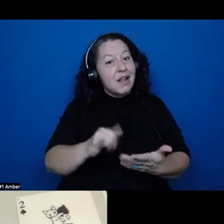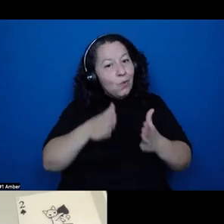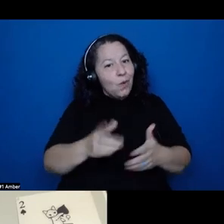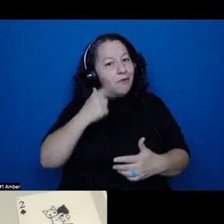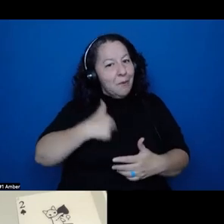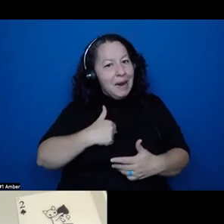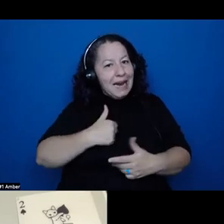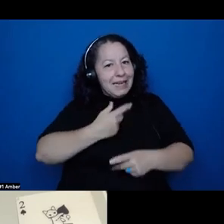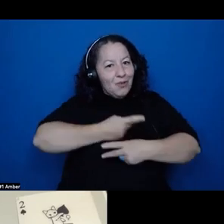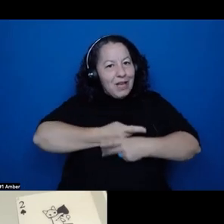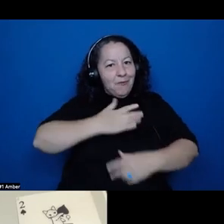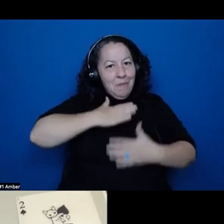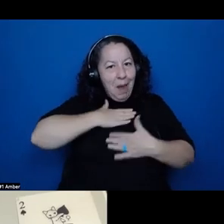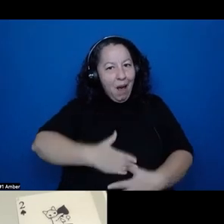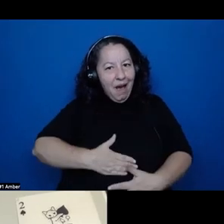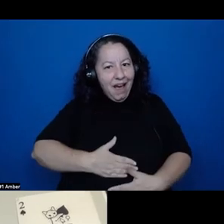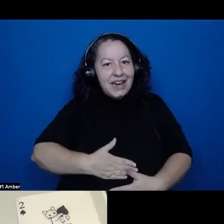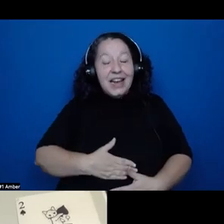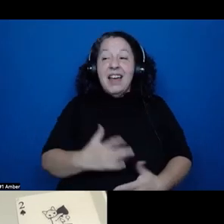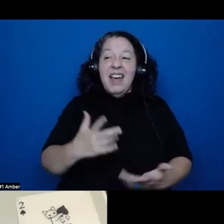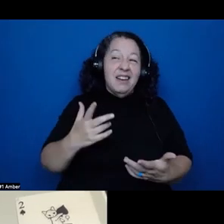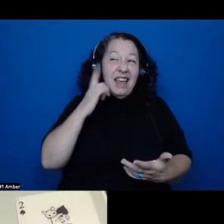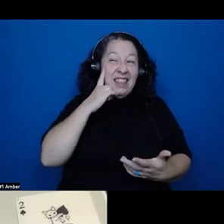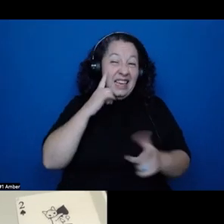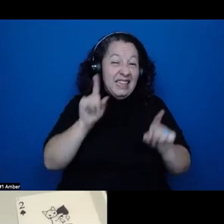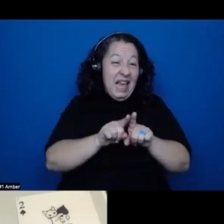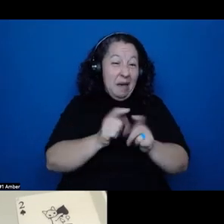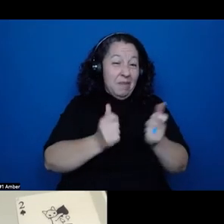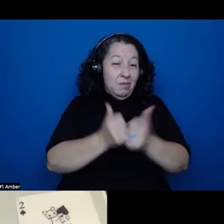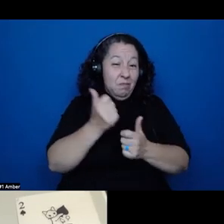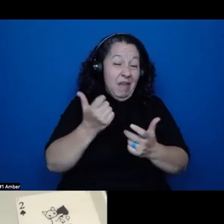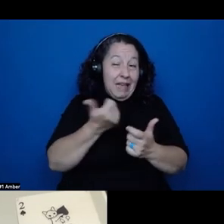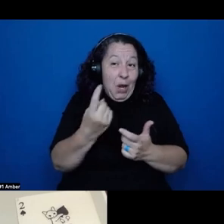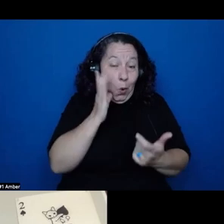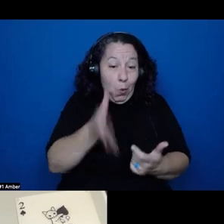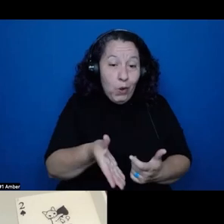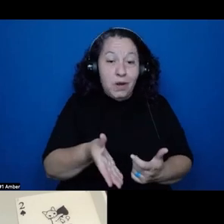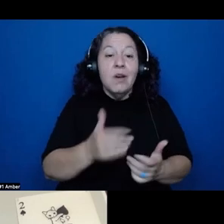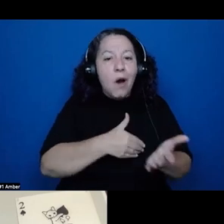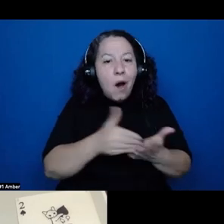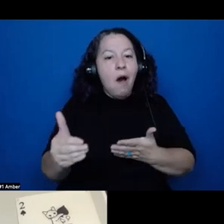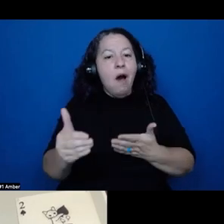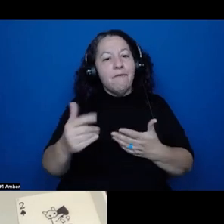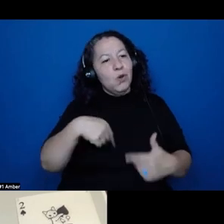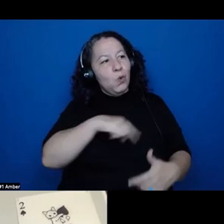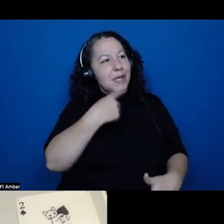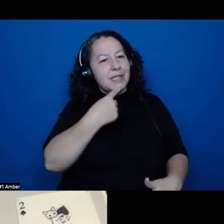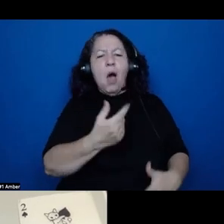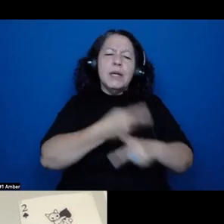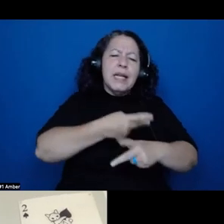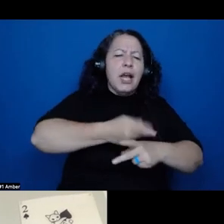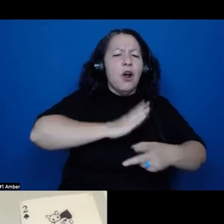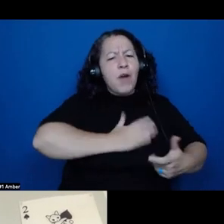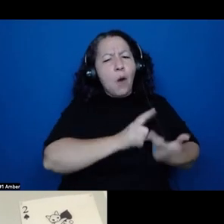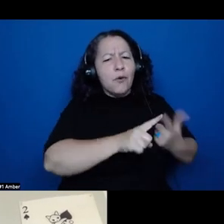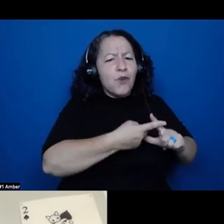as anybody does, we often say, you know, we take care of our friends and all these people that are important to us, but we don't always